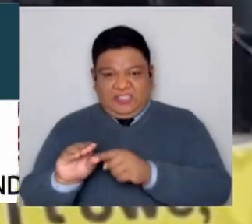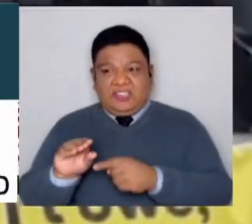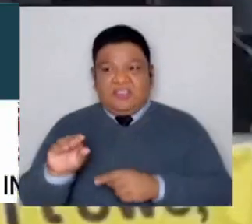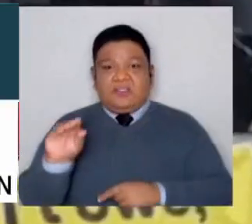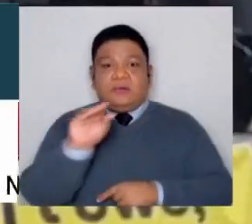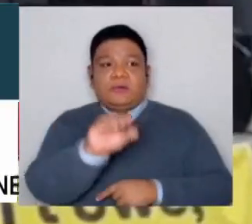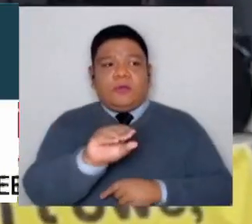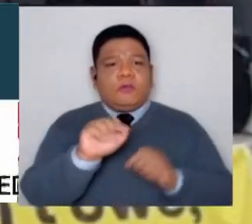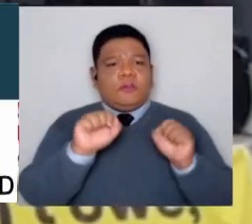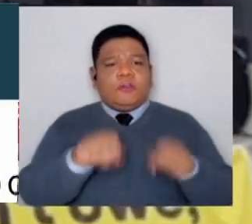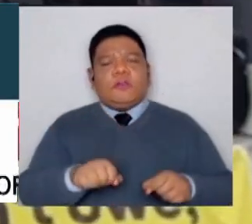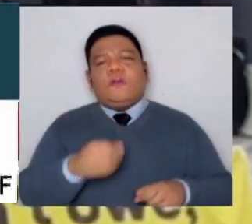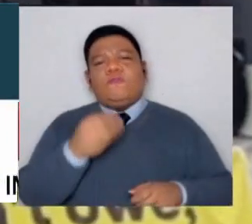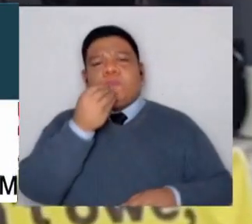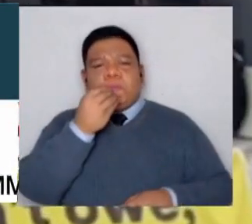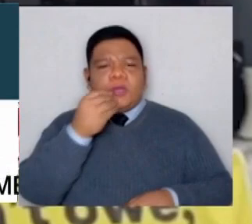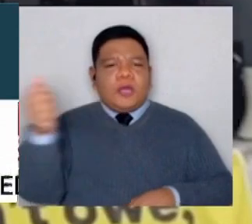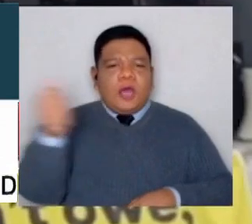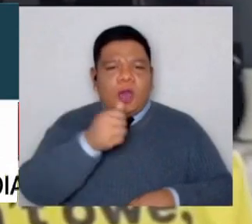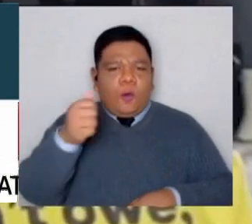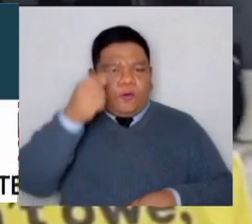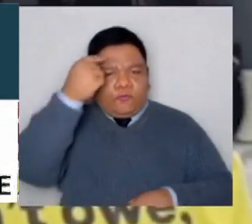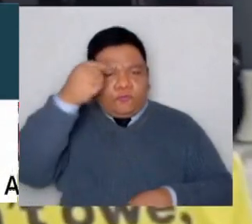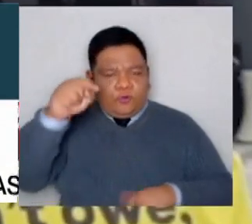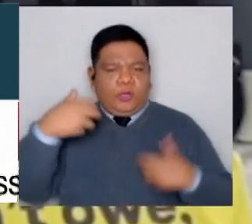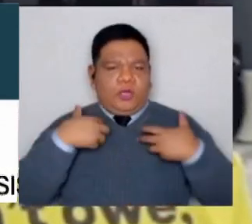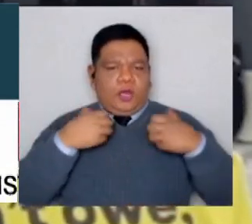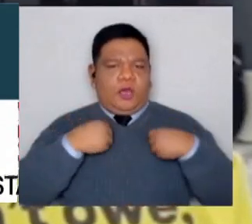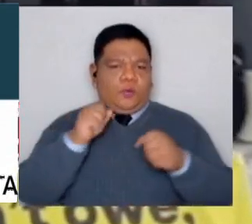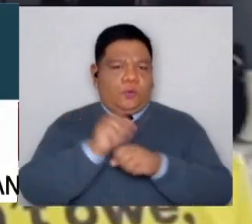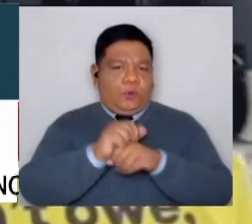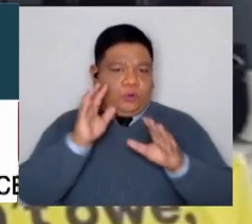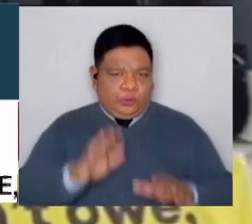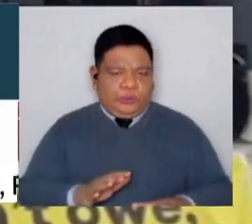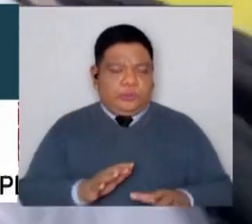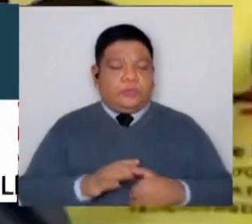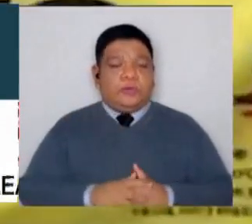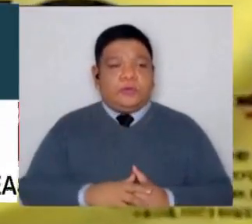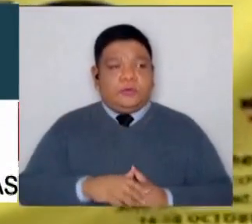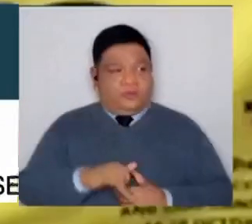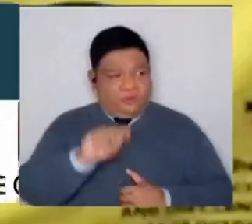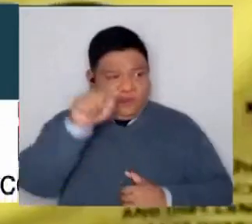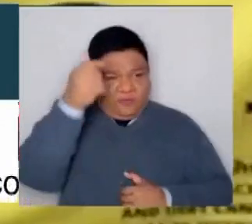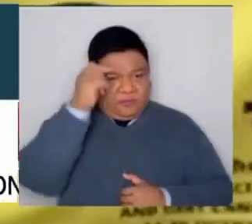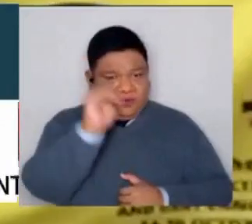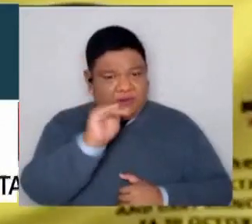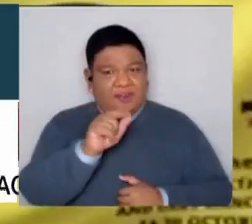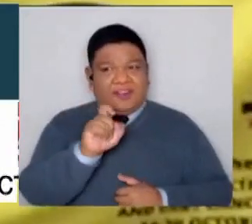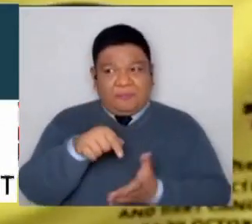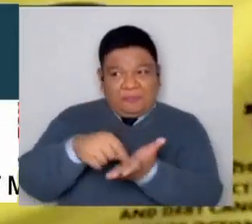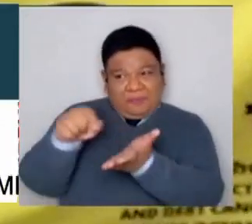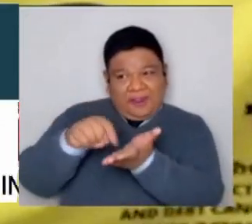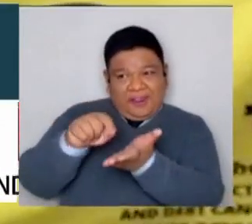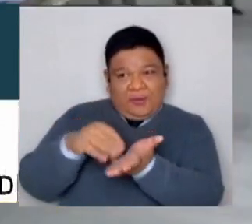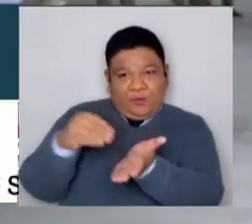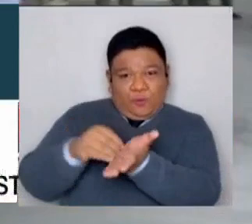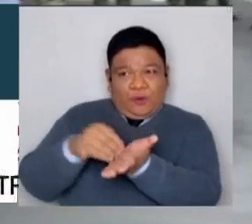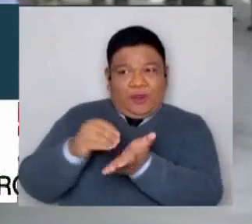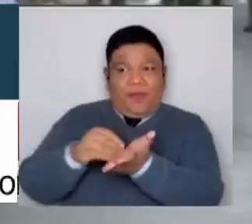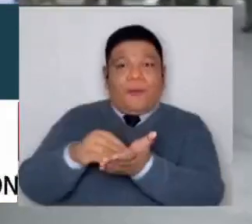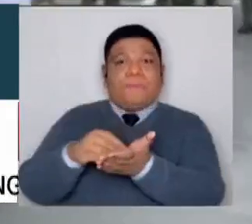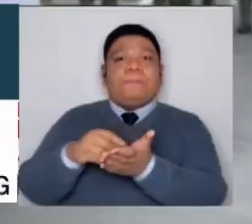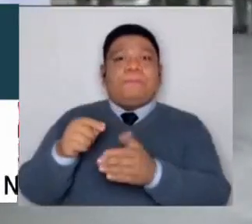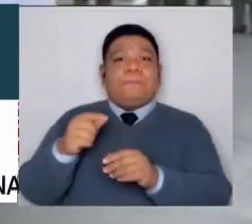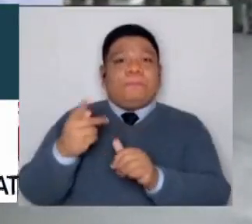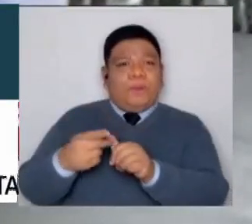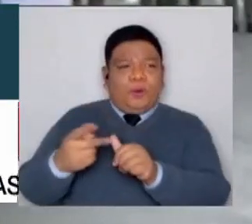accommodation, transportation allowance of healthcare workers. He hit the government for prioritizing payment of debt and businesses of billionaires in the midst of a